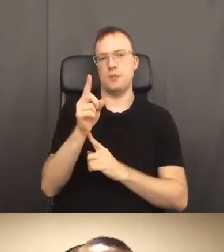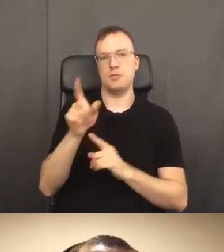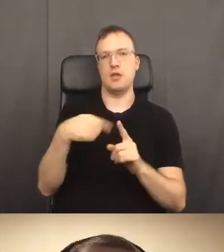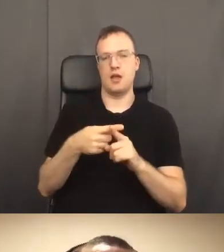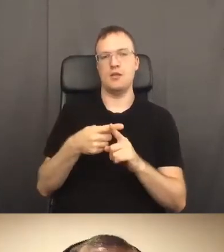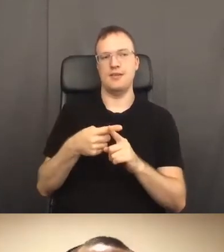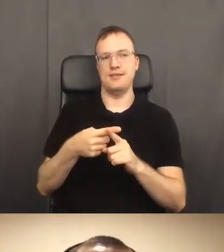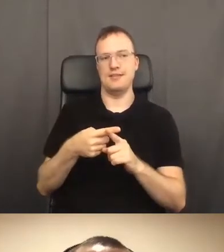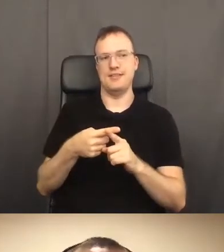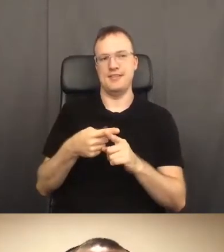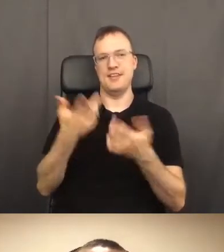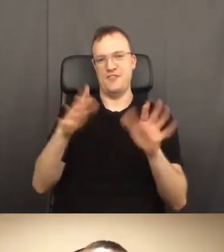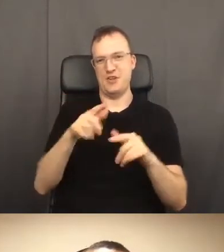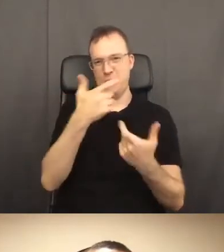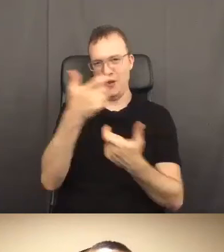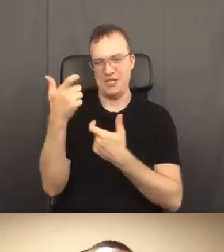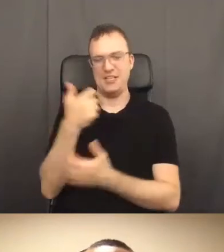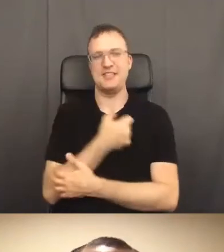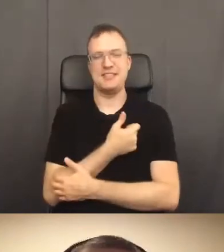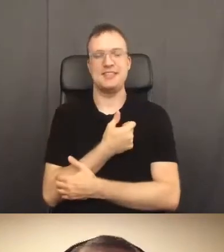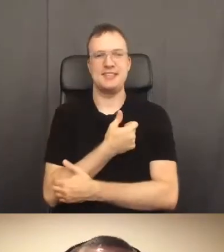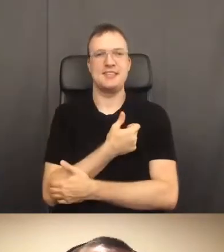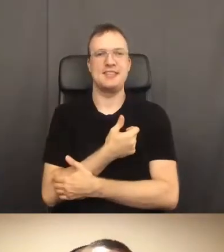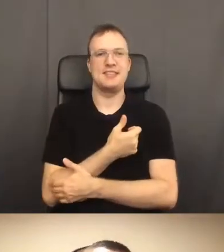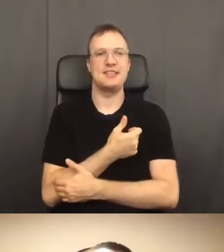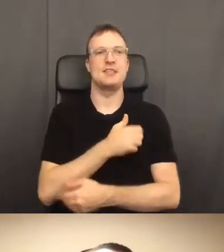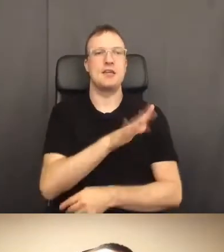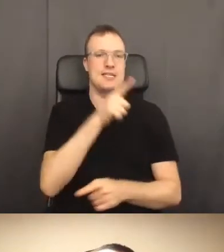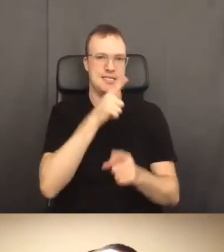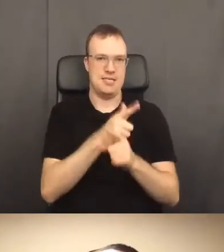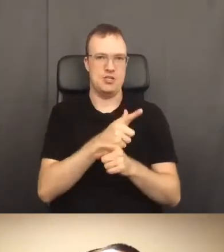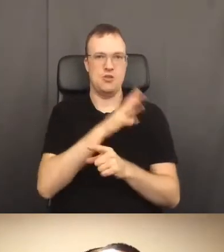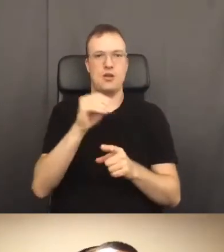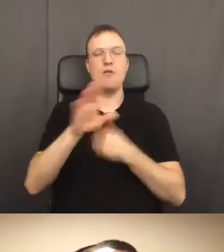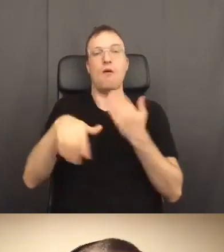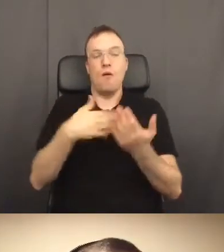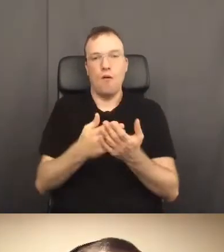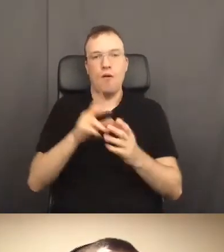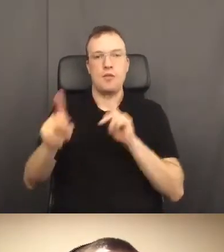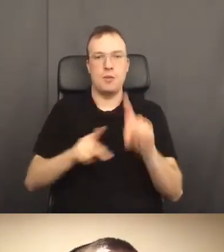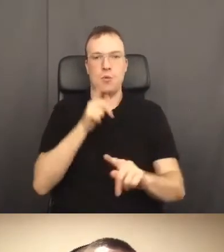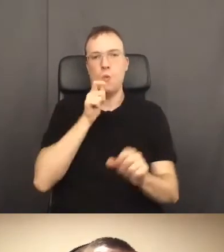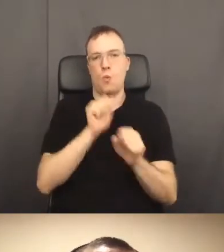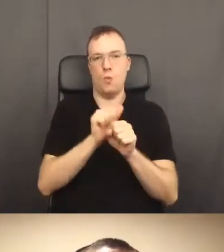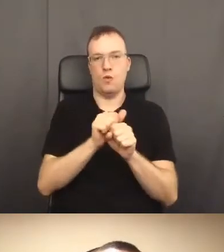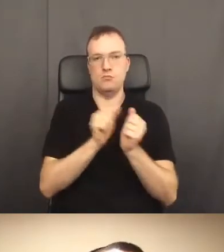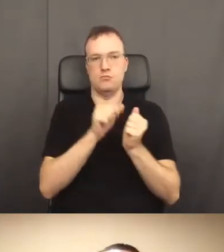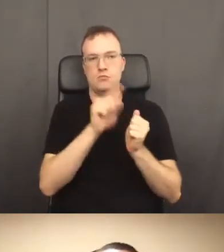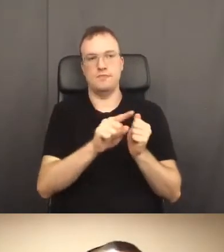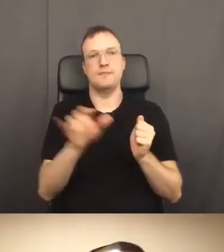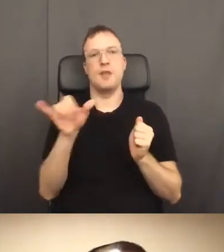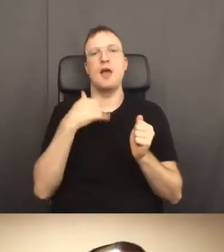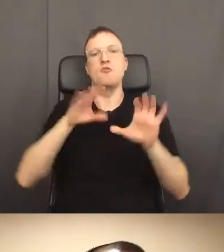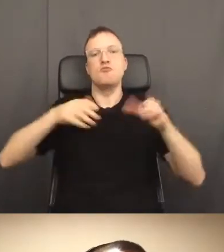finished watching. His sister, and then all the people who works with him. Like, there's a group